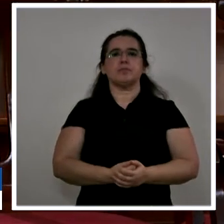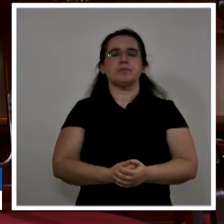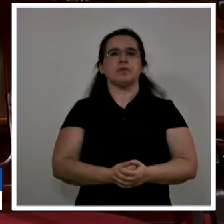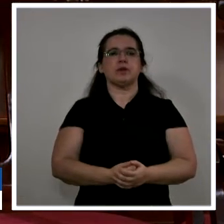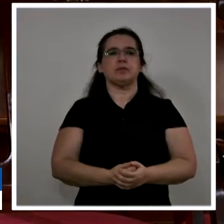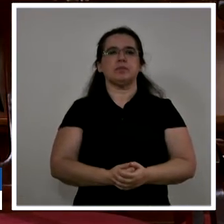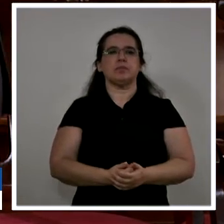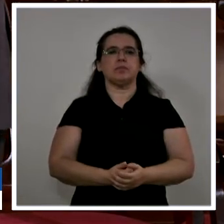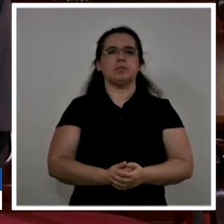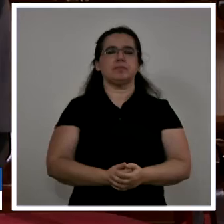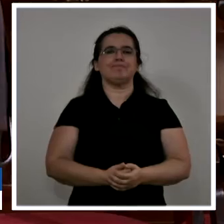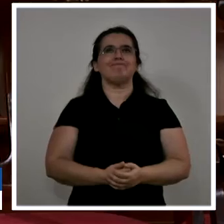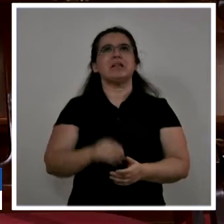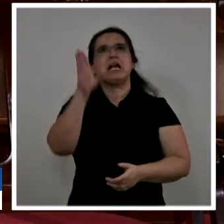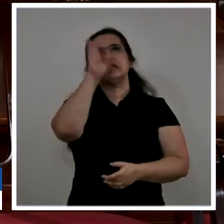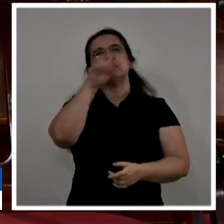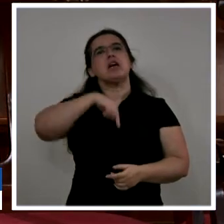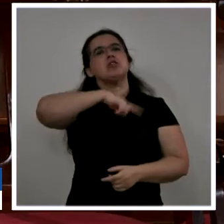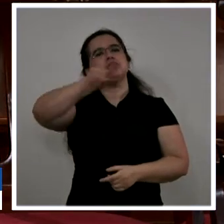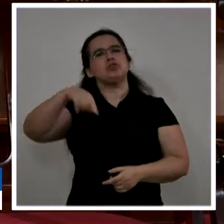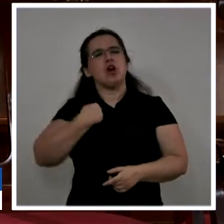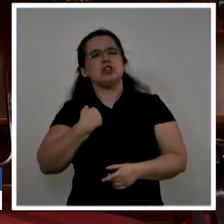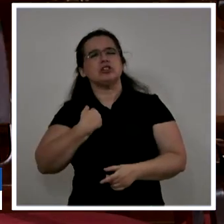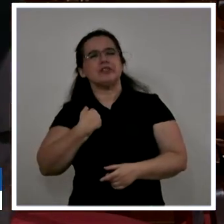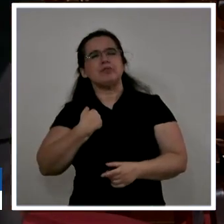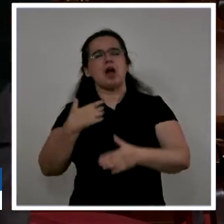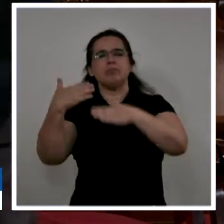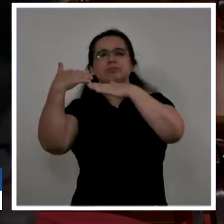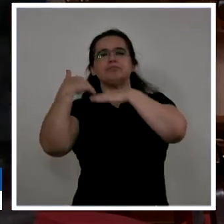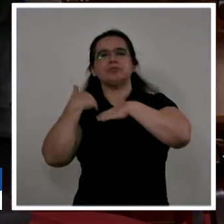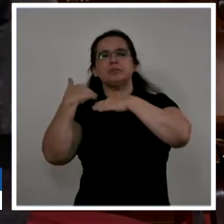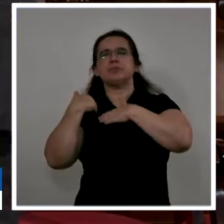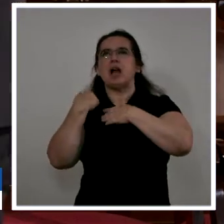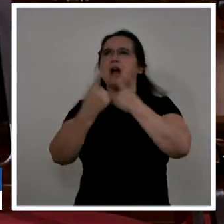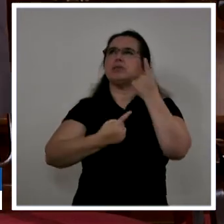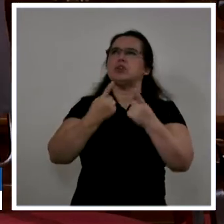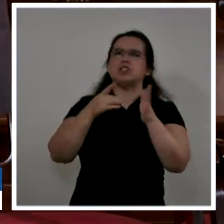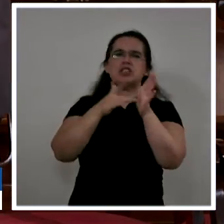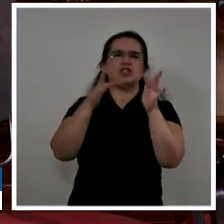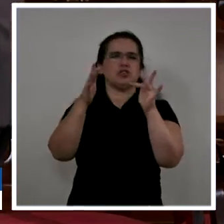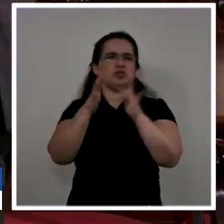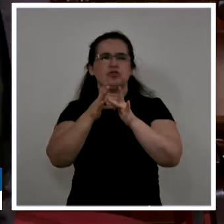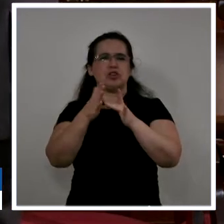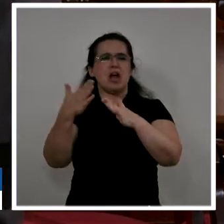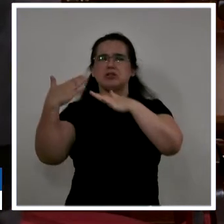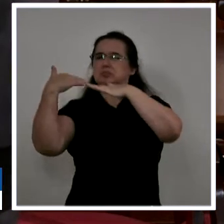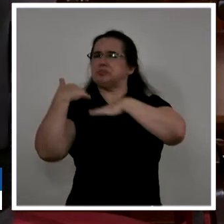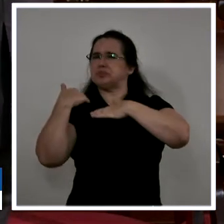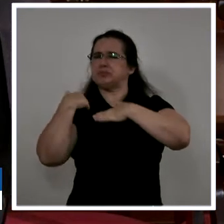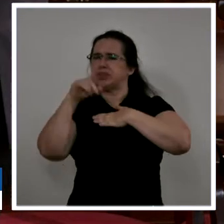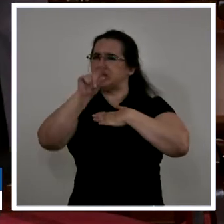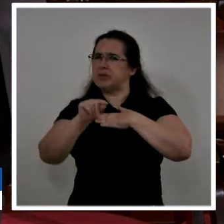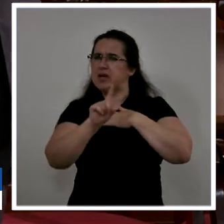did not endure, se nós tivéssemos de suportar alguma coisa que Deus não tivesse, que Jesus não tivesse suportado, then upon